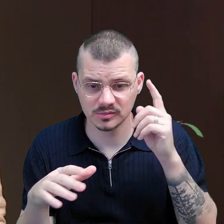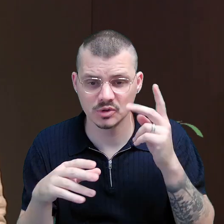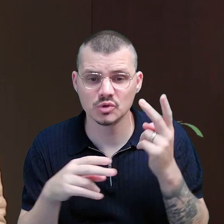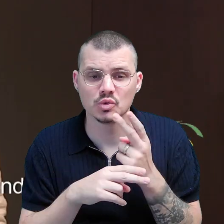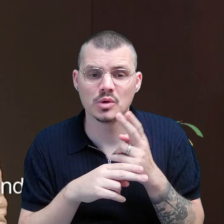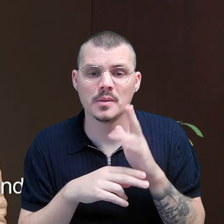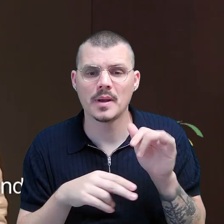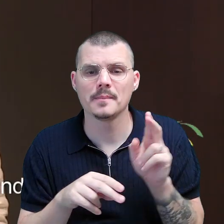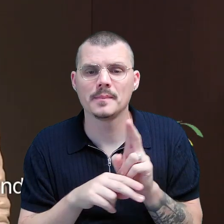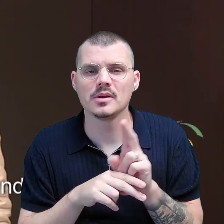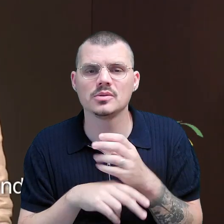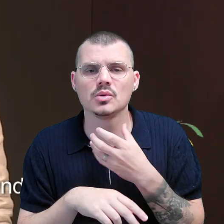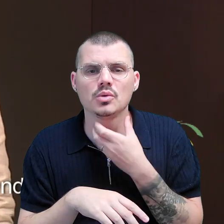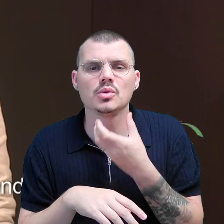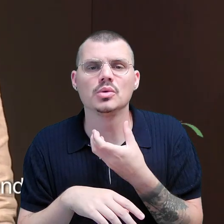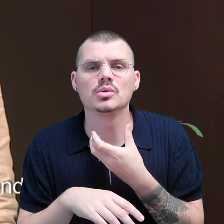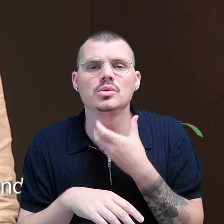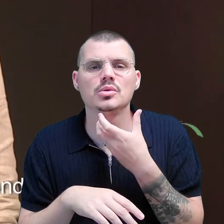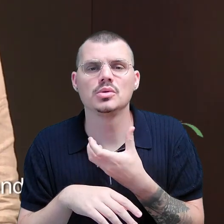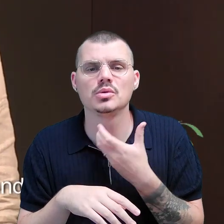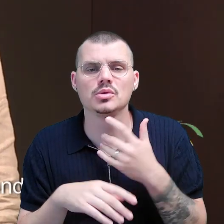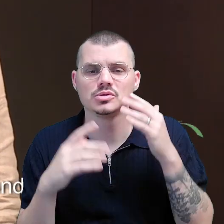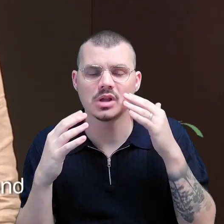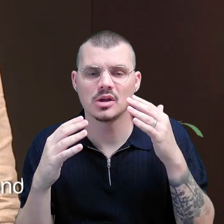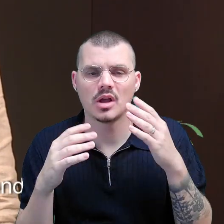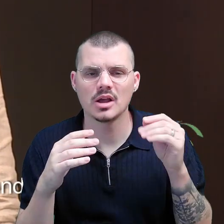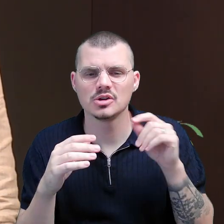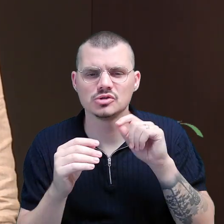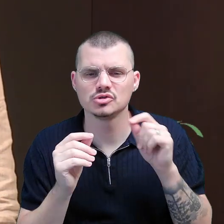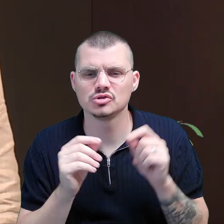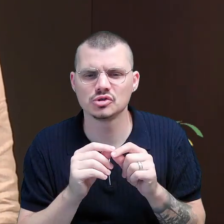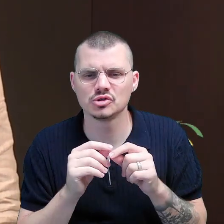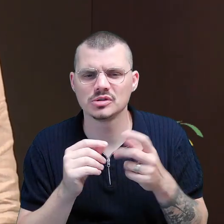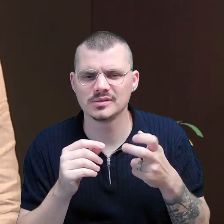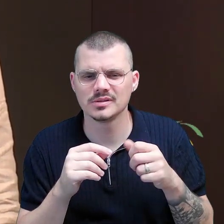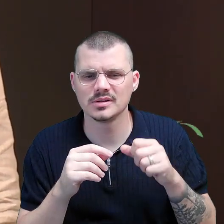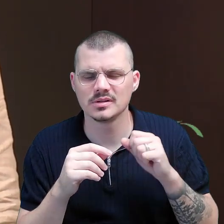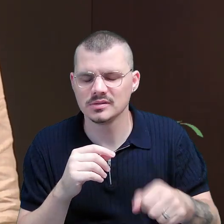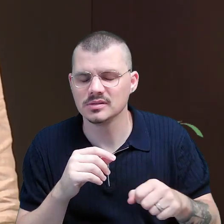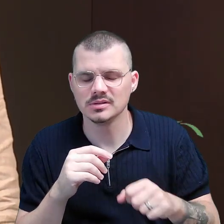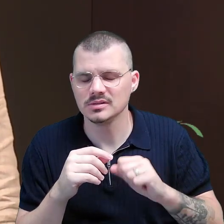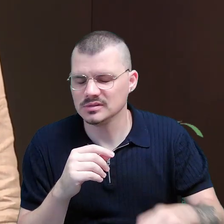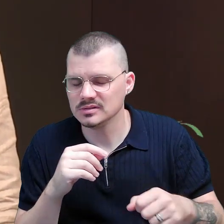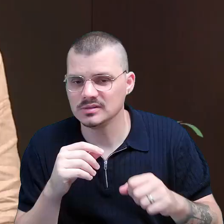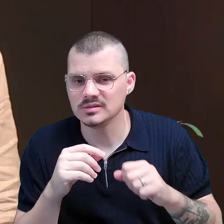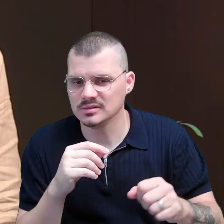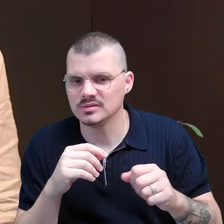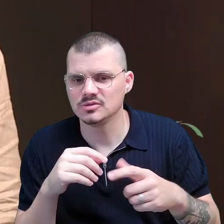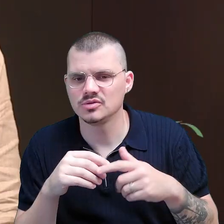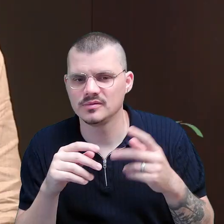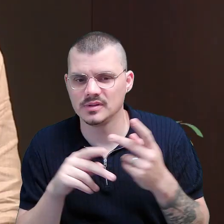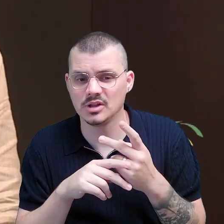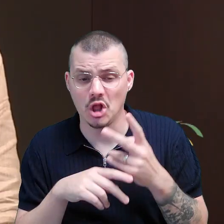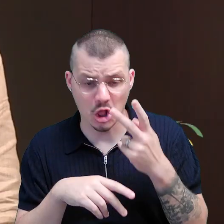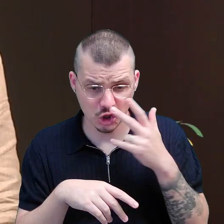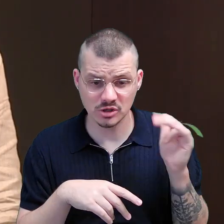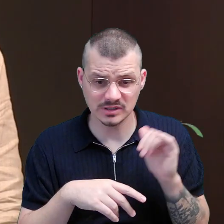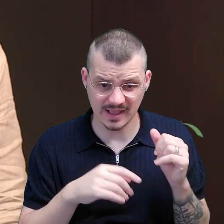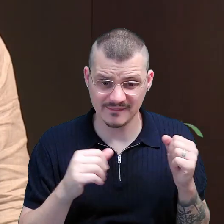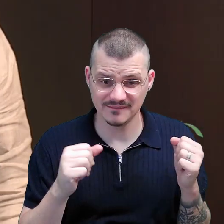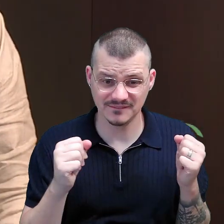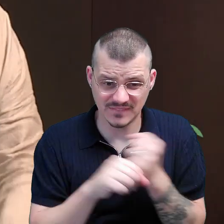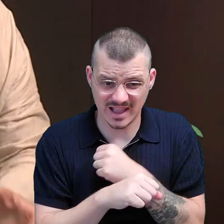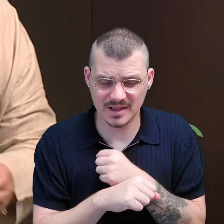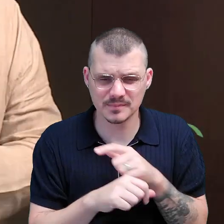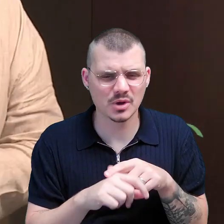and navigate by making certain resonant sounds and certain abrupt gestures.